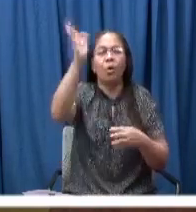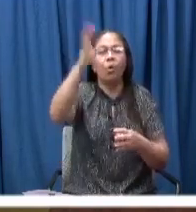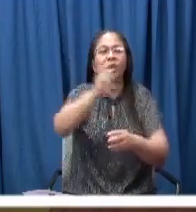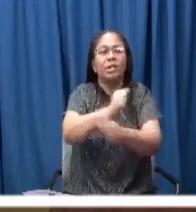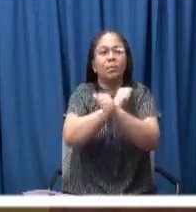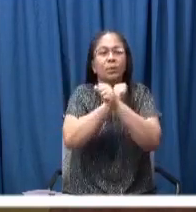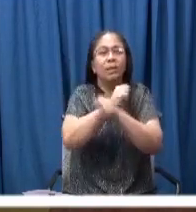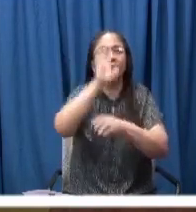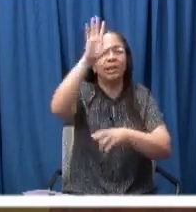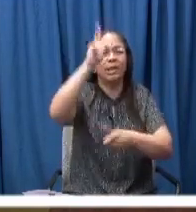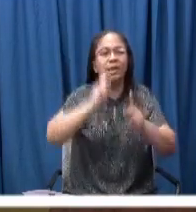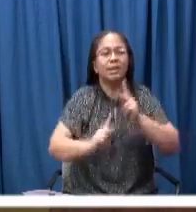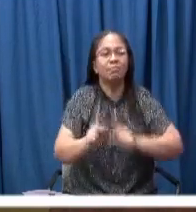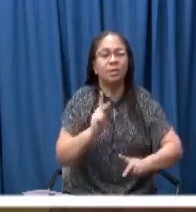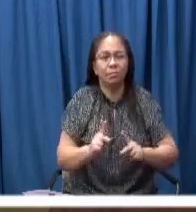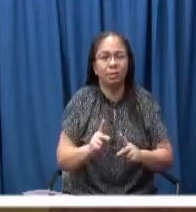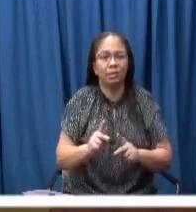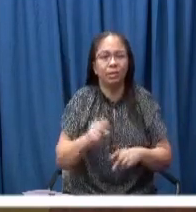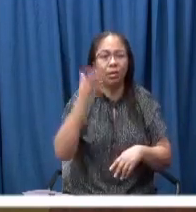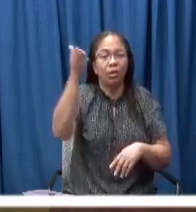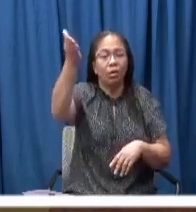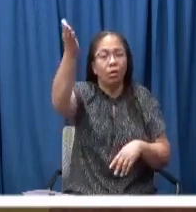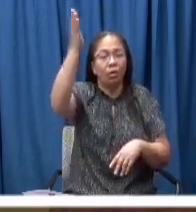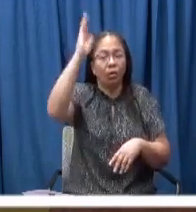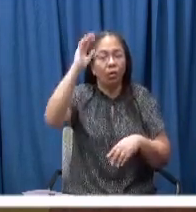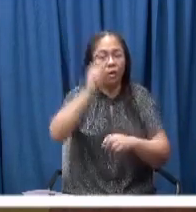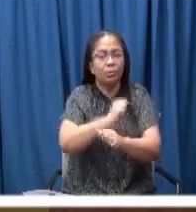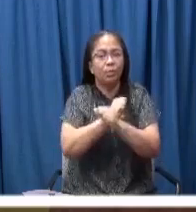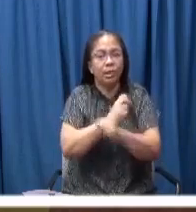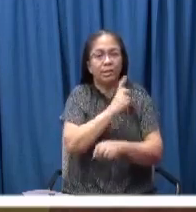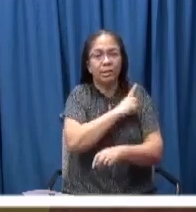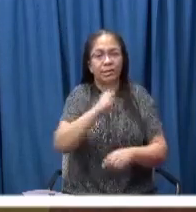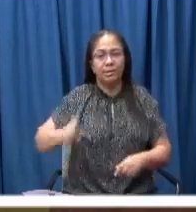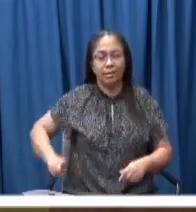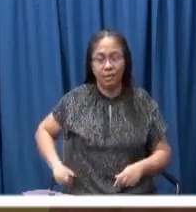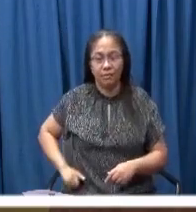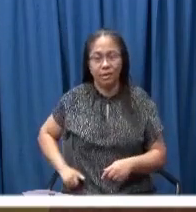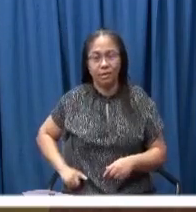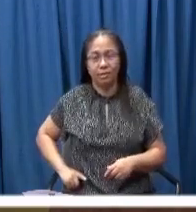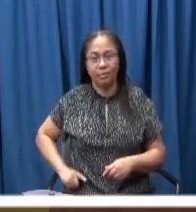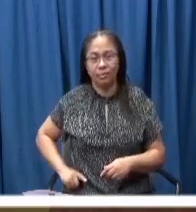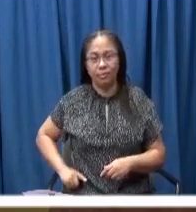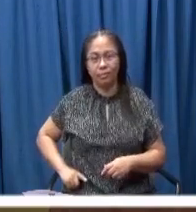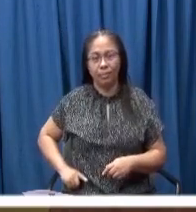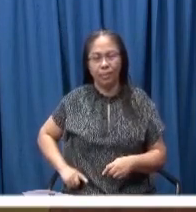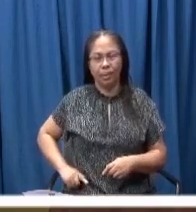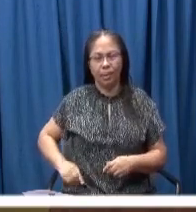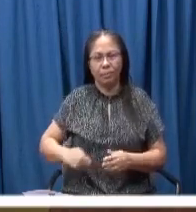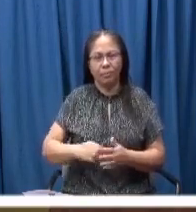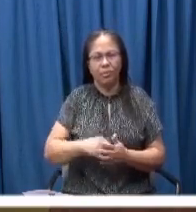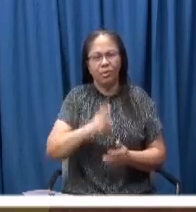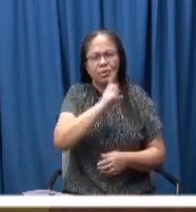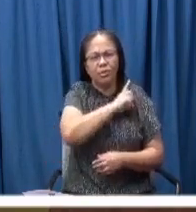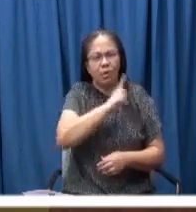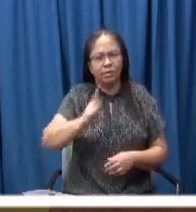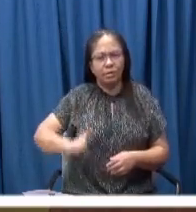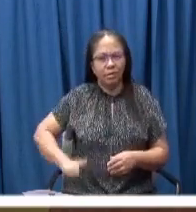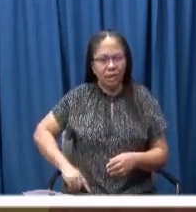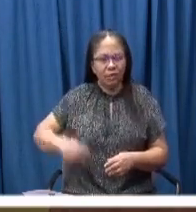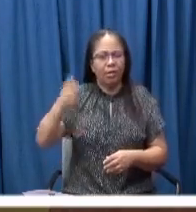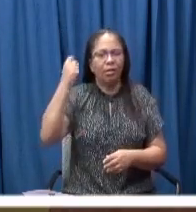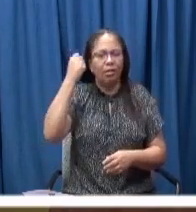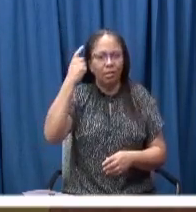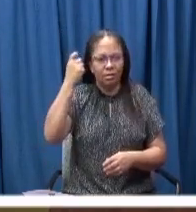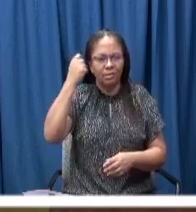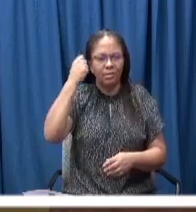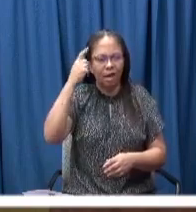over his people. God's protection over David. And as David understood the way that God had